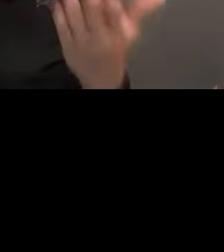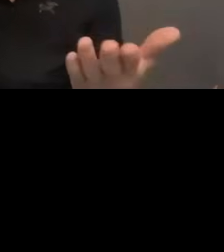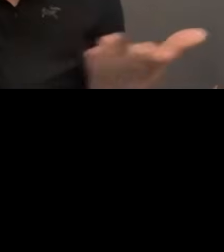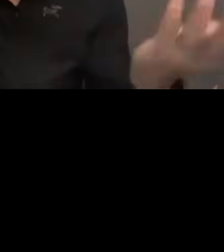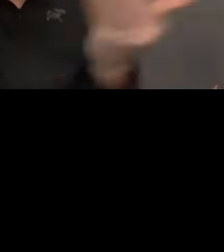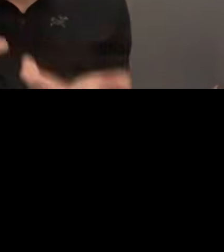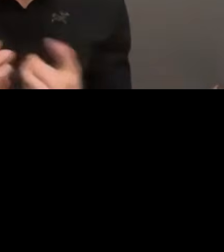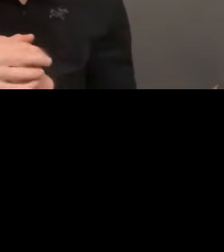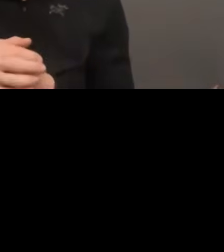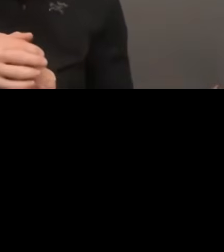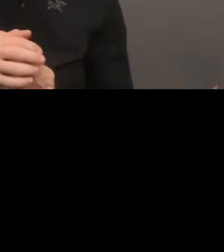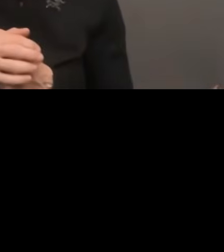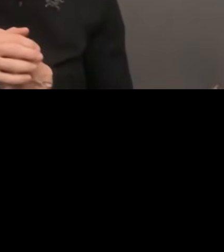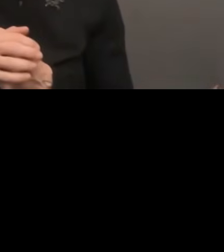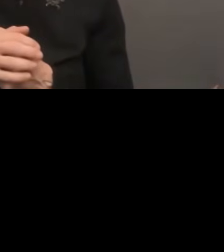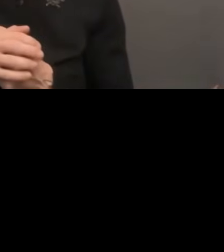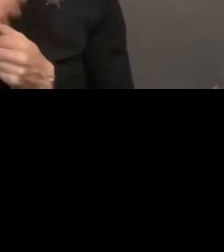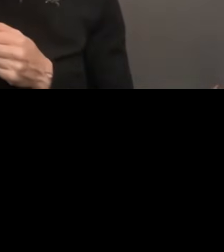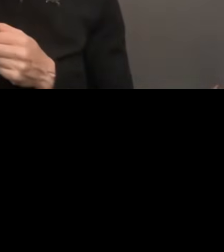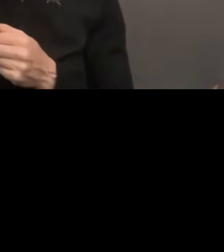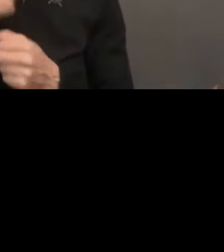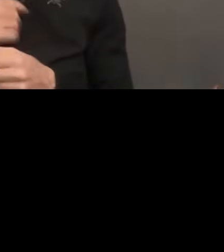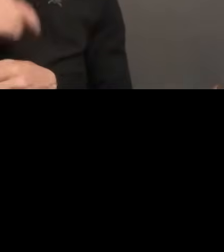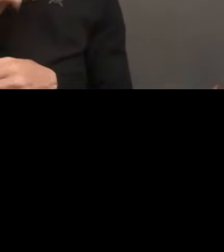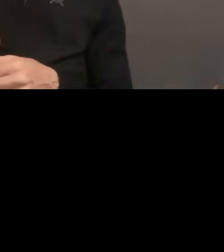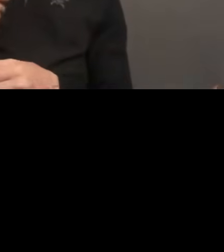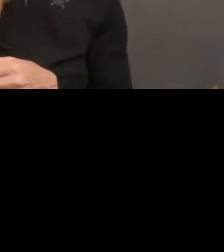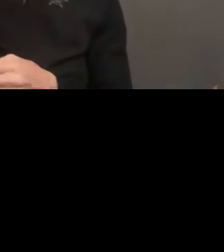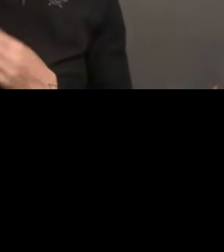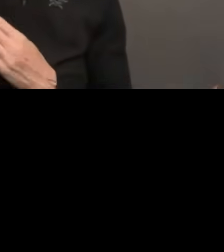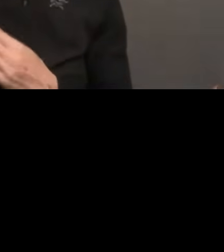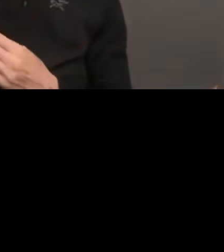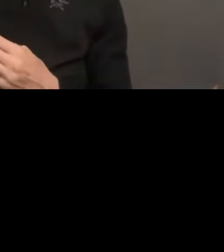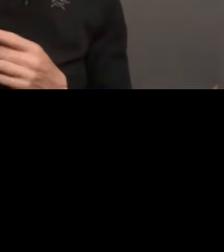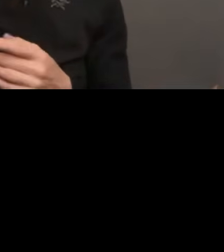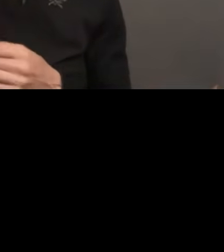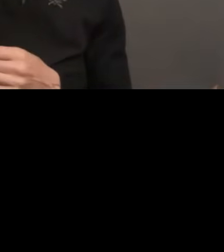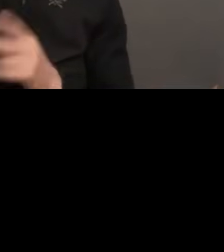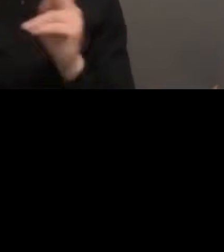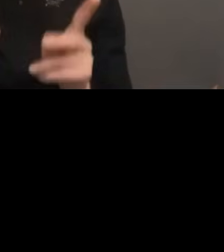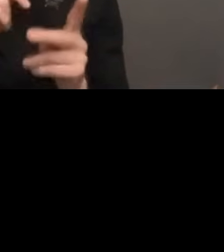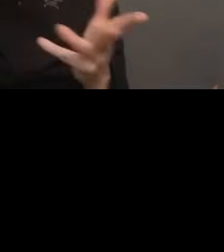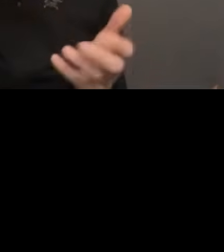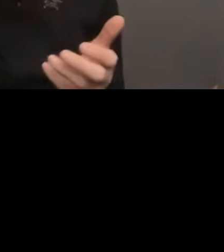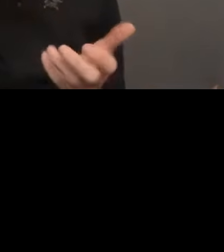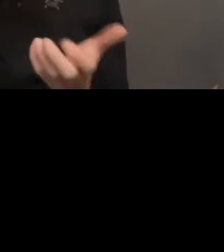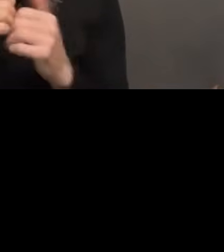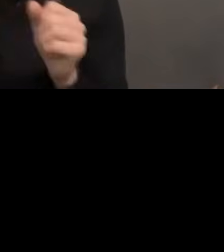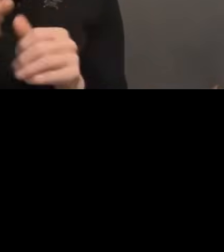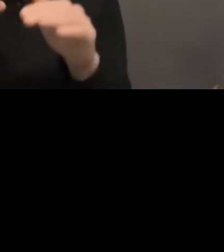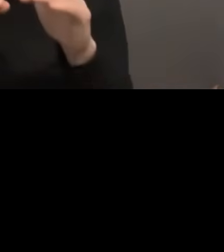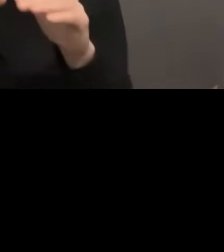them. Great. We've got about 1 minute, and there are a couple of people who really want to know how they can get